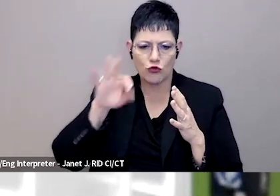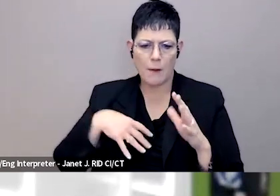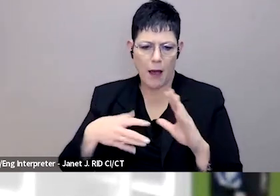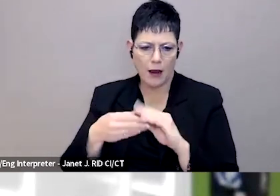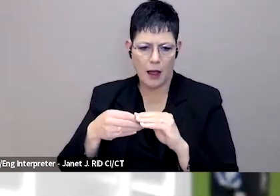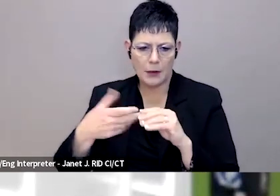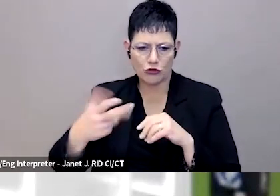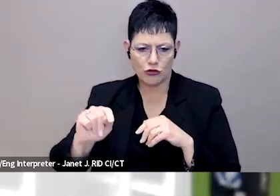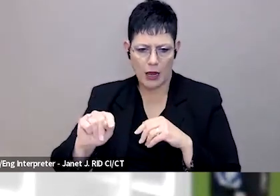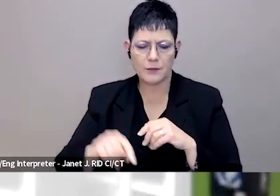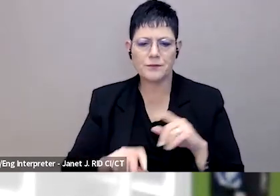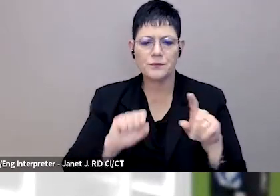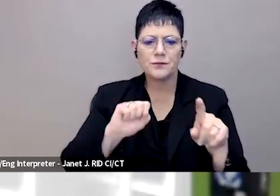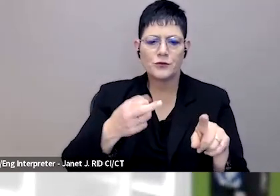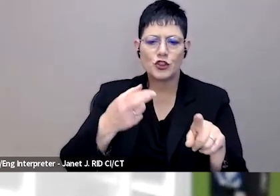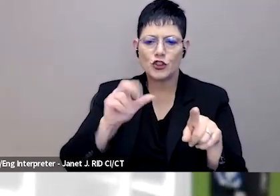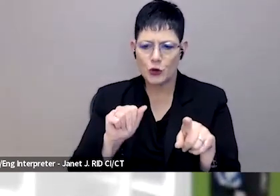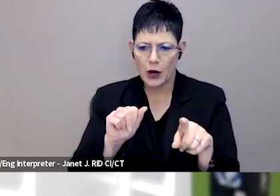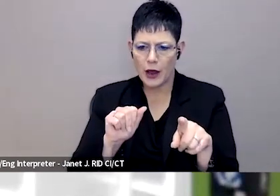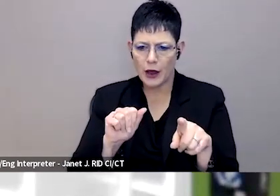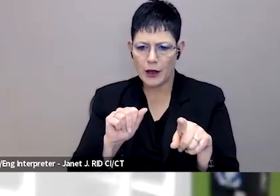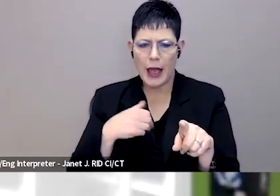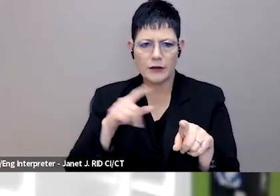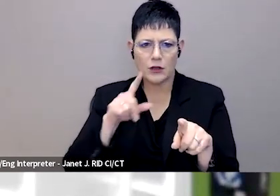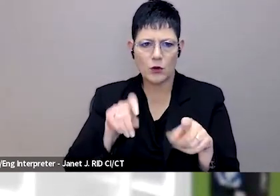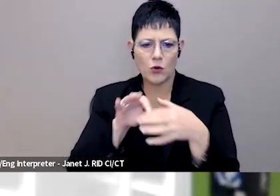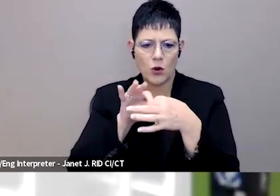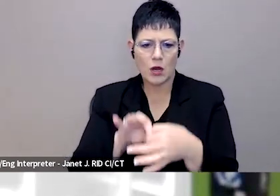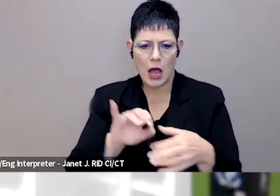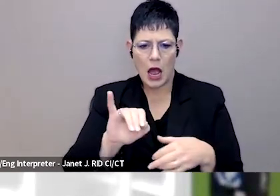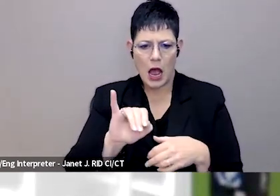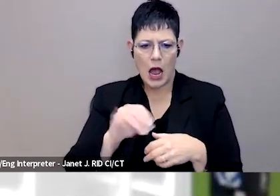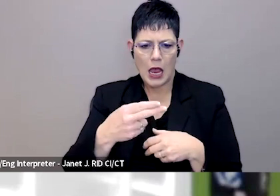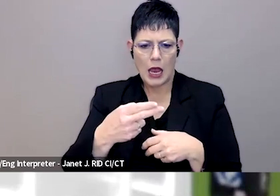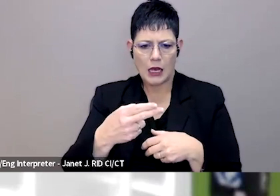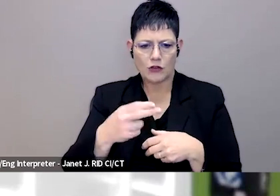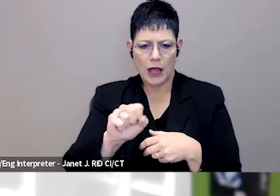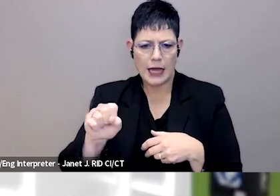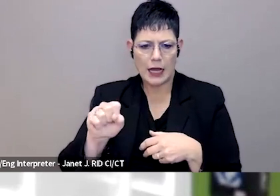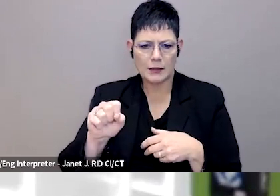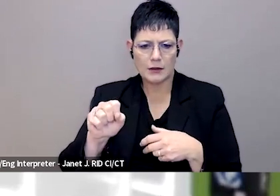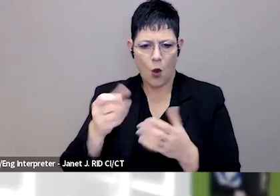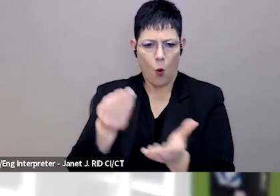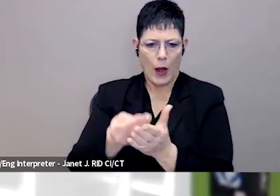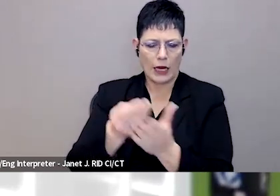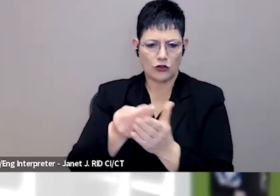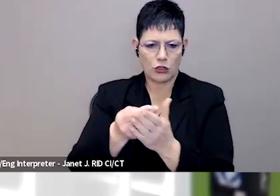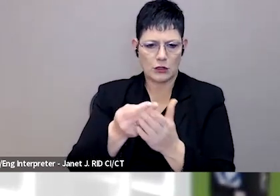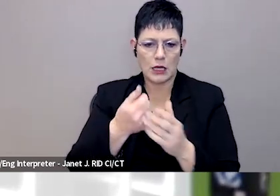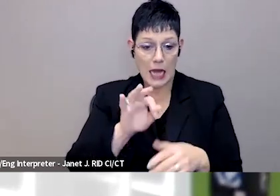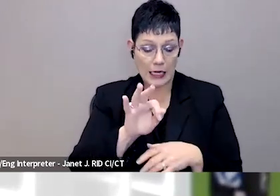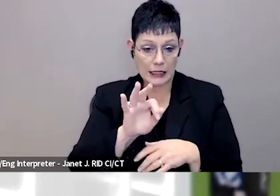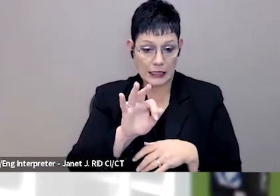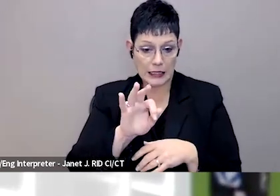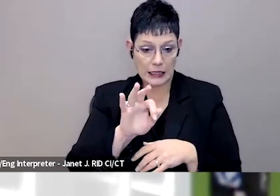Shira has a question for the host and panelists. It says, have a question regarding IHSS wages in California. Is $19.72 per